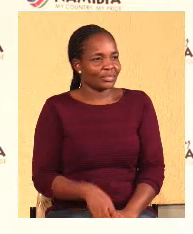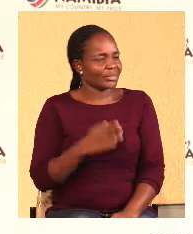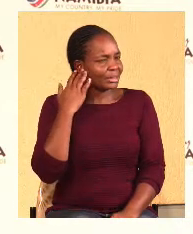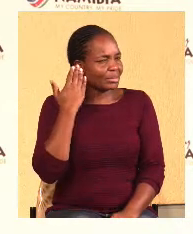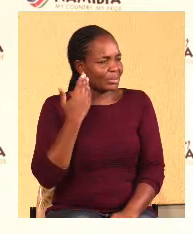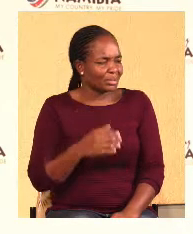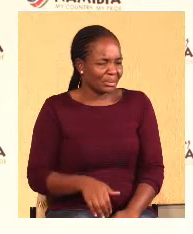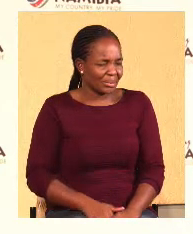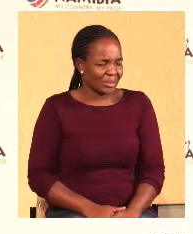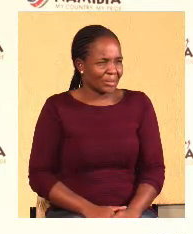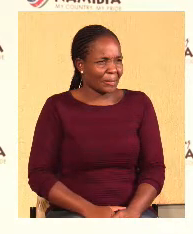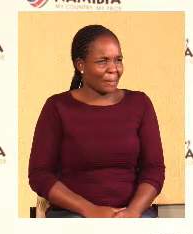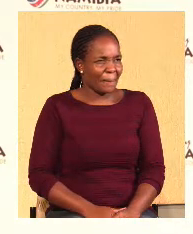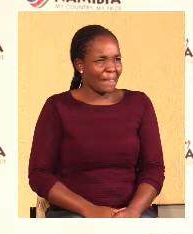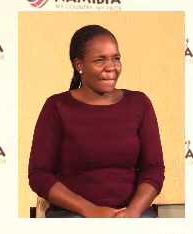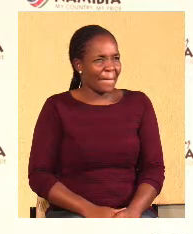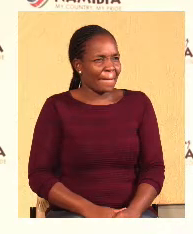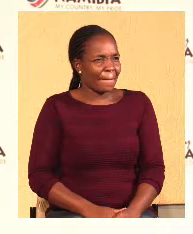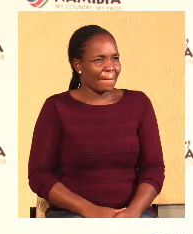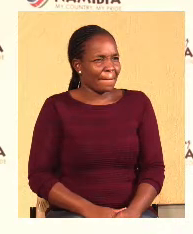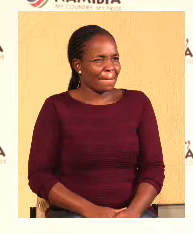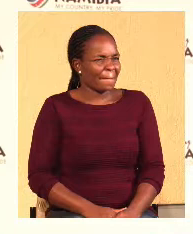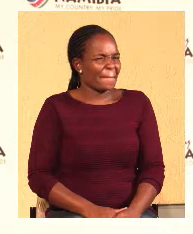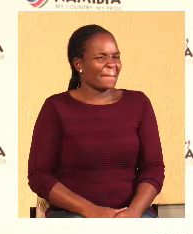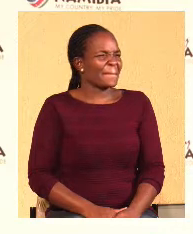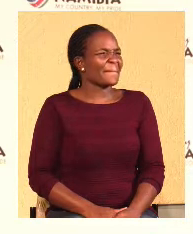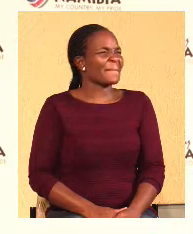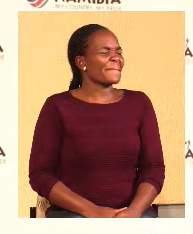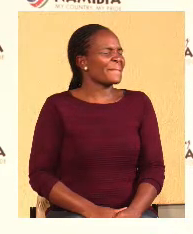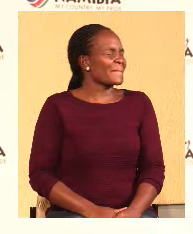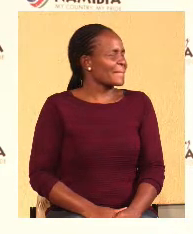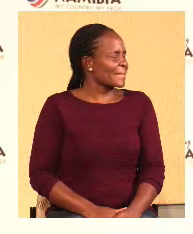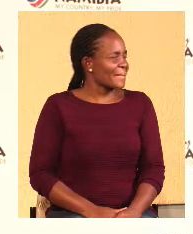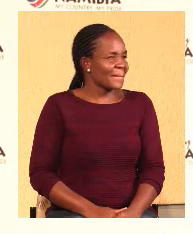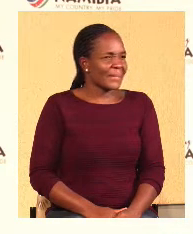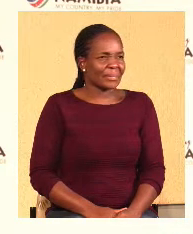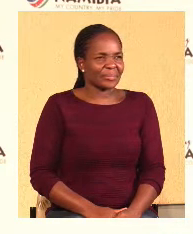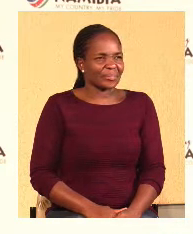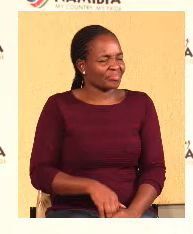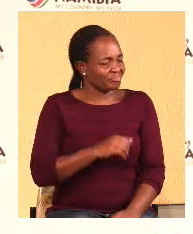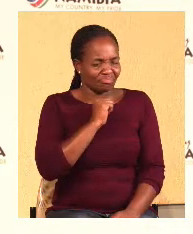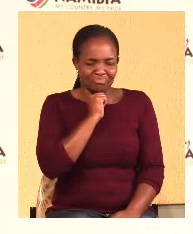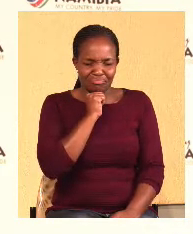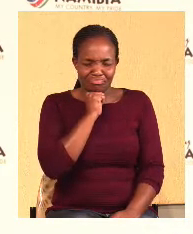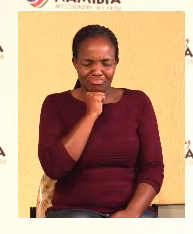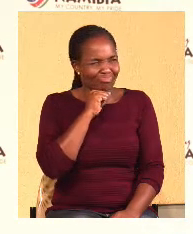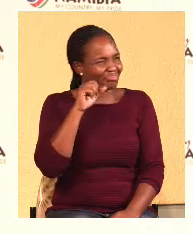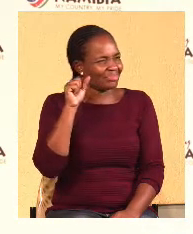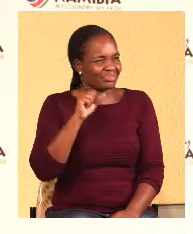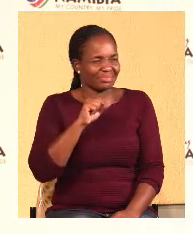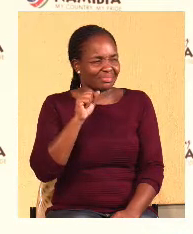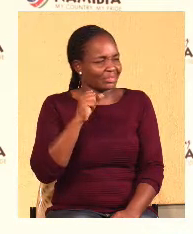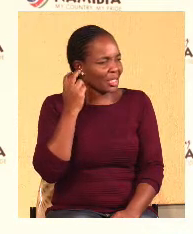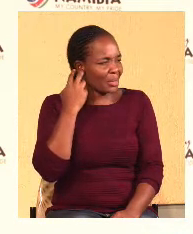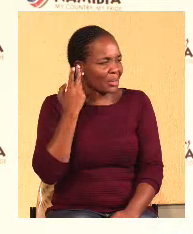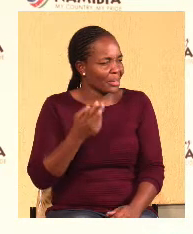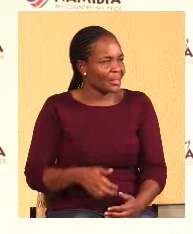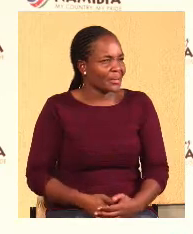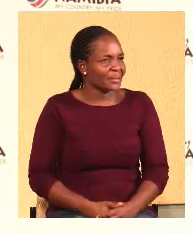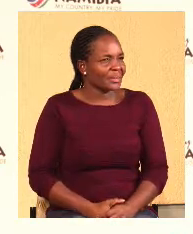to check the modality of when one travels from one point to another within the same zone.